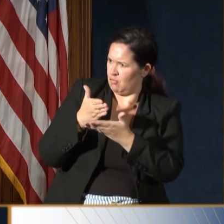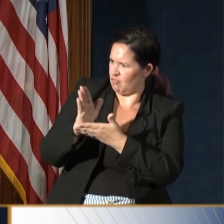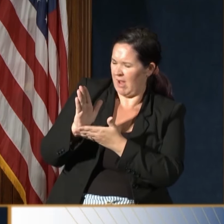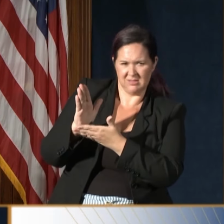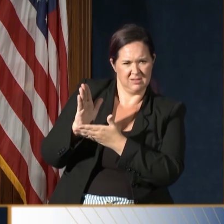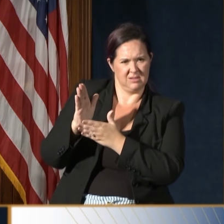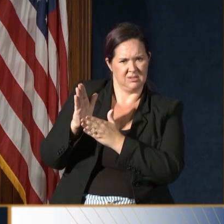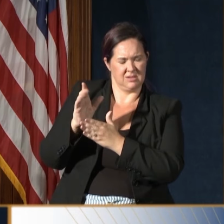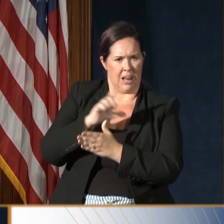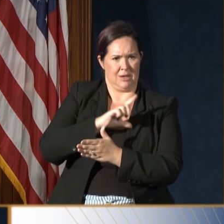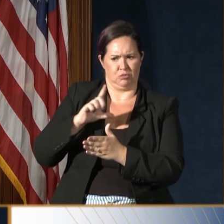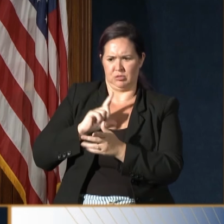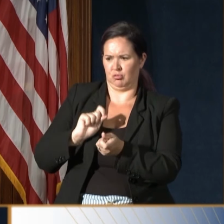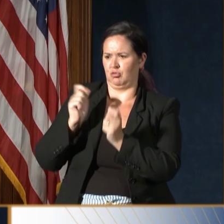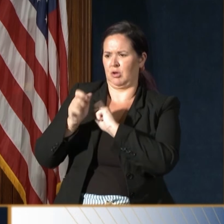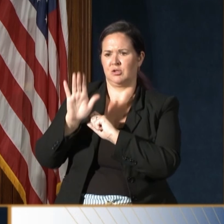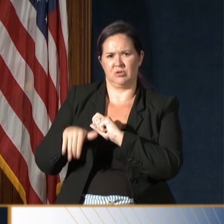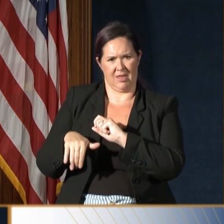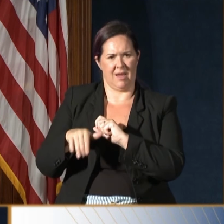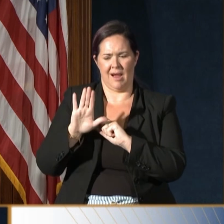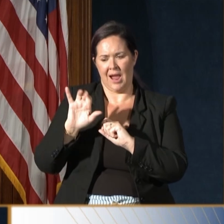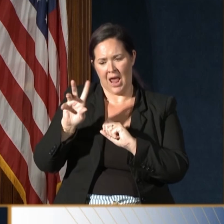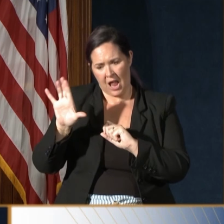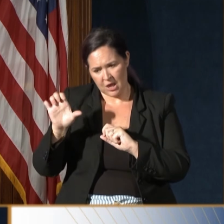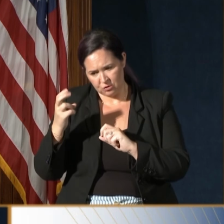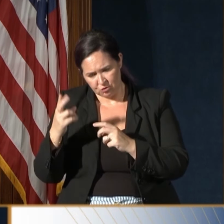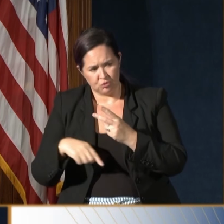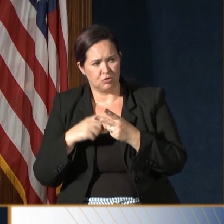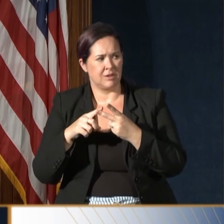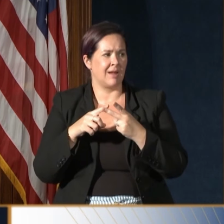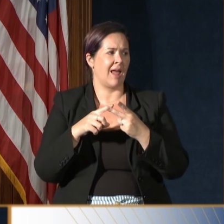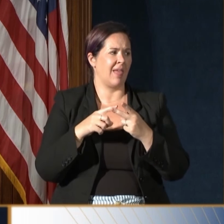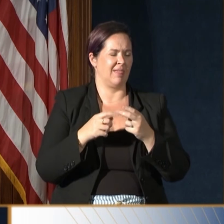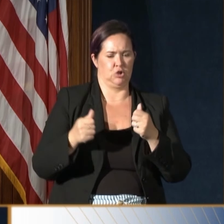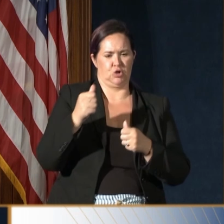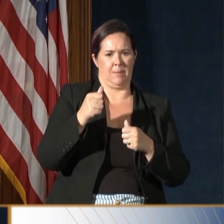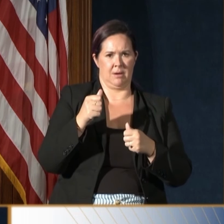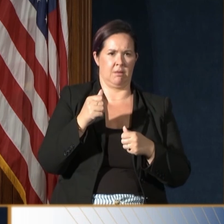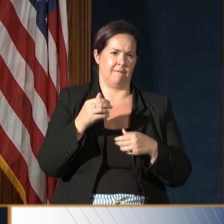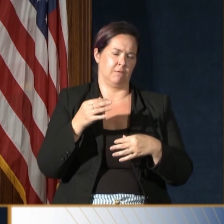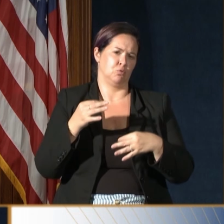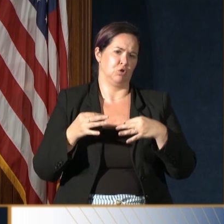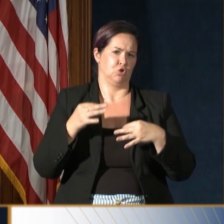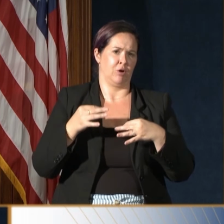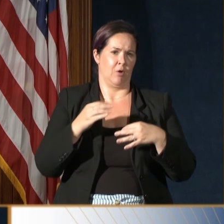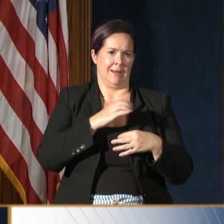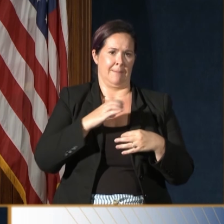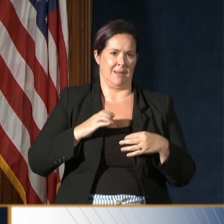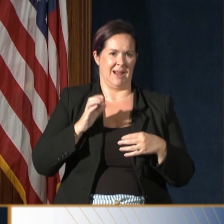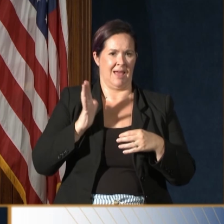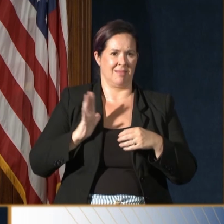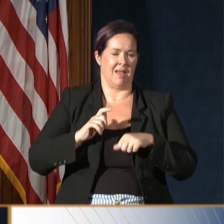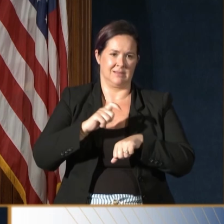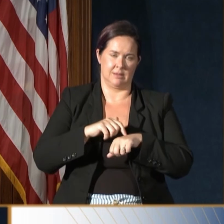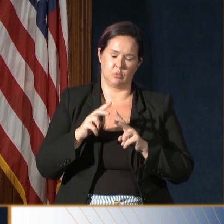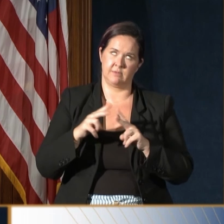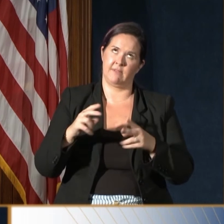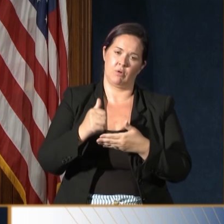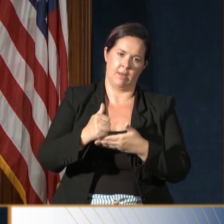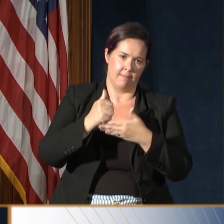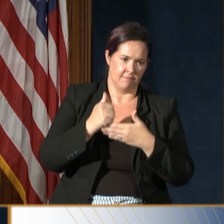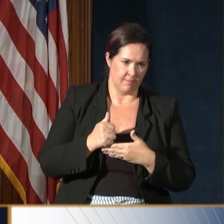that. Orrin Hatch, a Republican in the United States Senate, chairman of the Judiciary Committee at that point in time, was very, very helpful. A